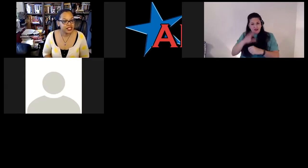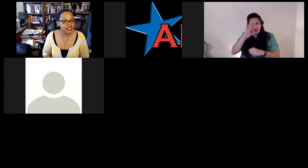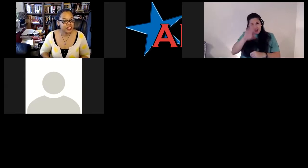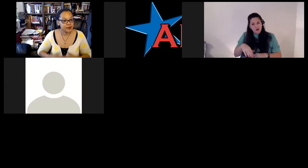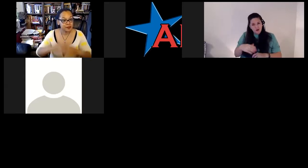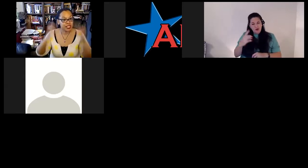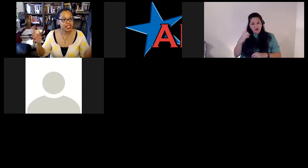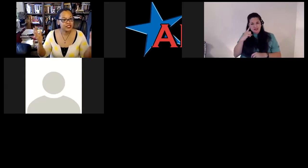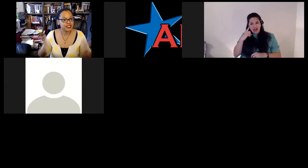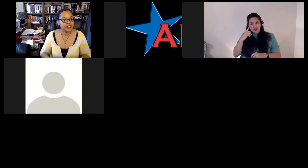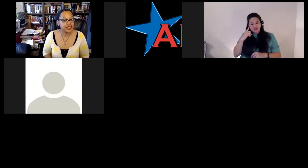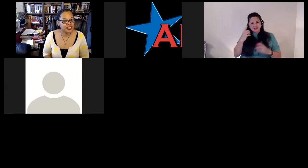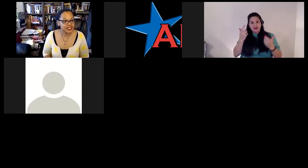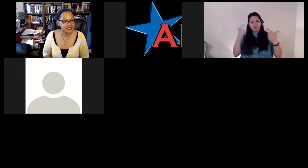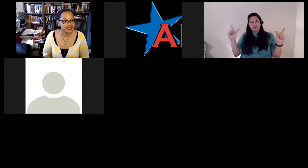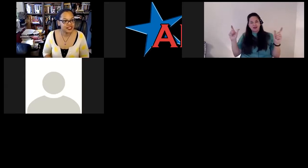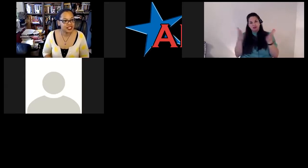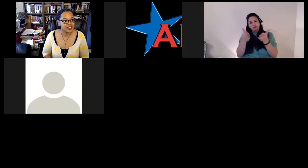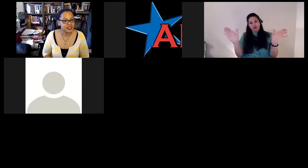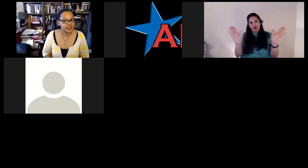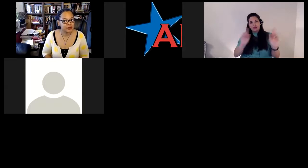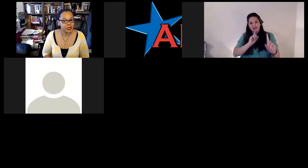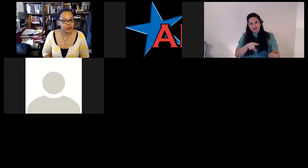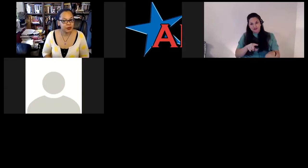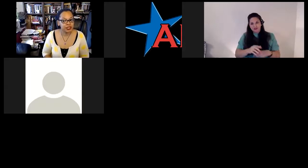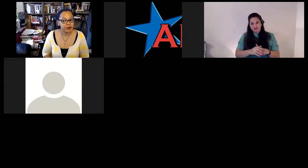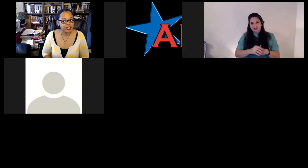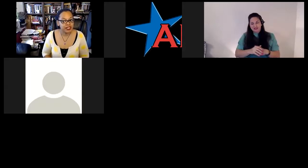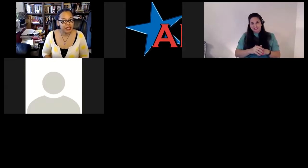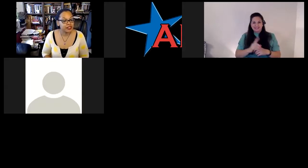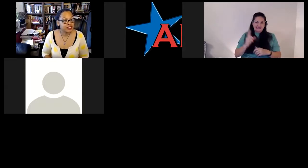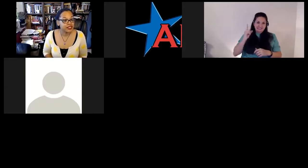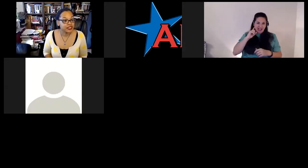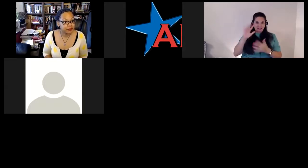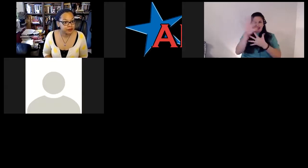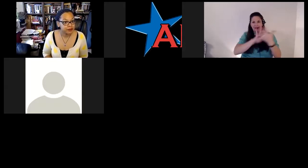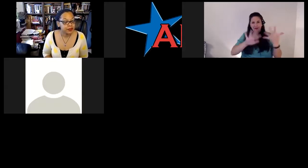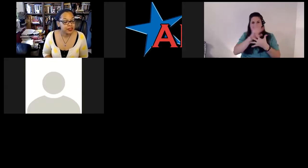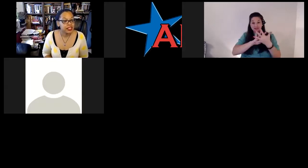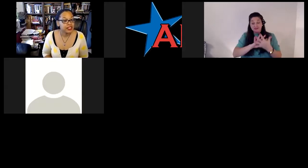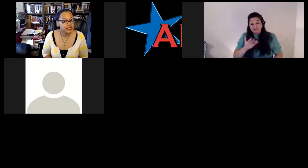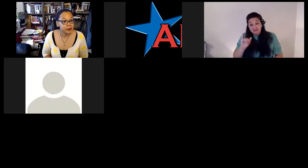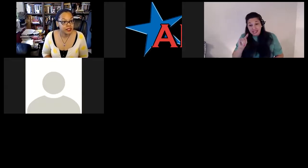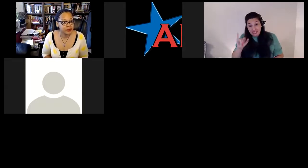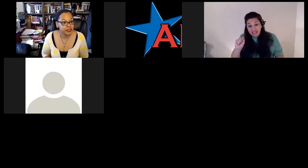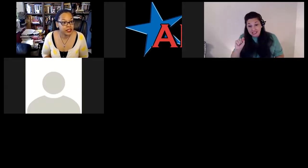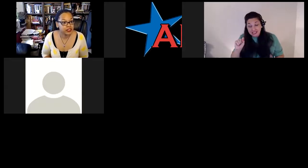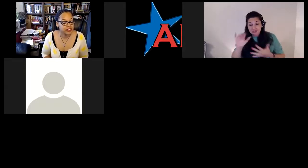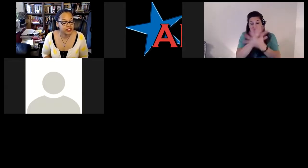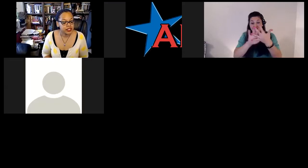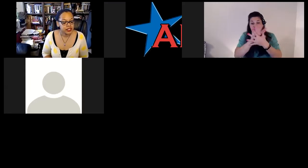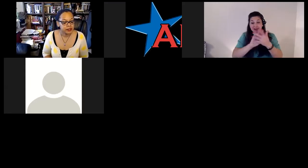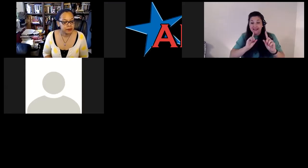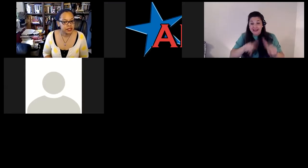like a big answer that sounds really big and nebulous, and it is. It is a big nebulous